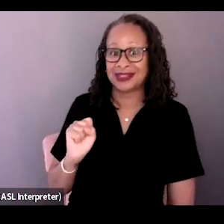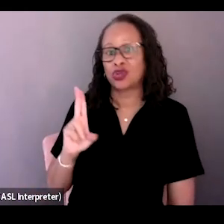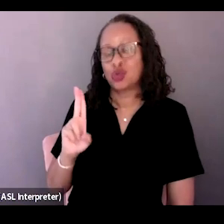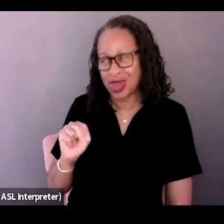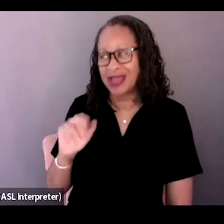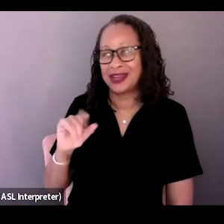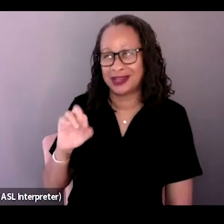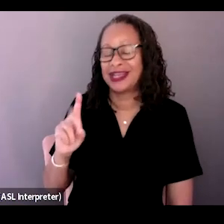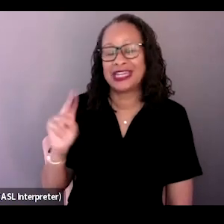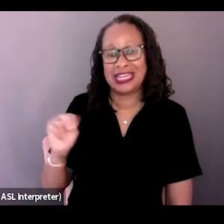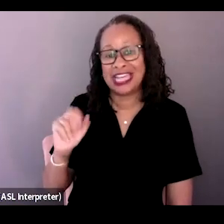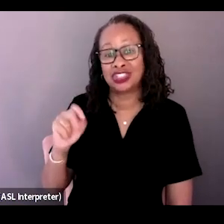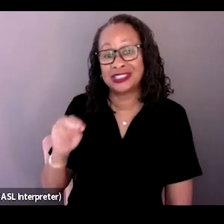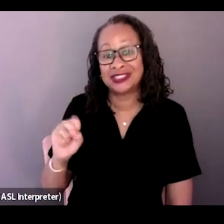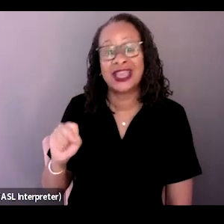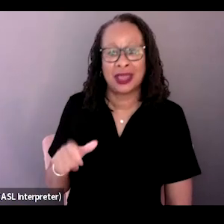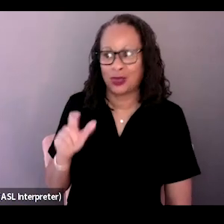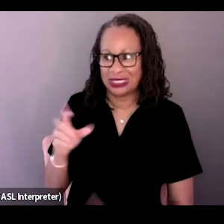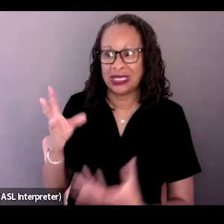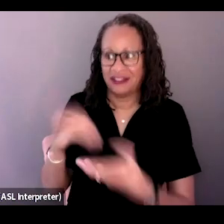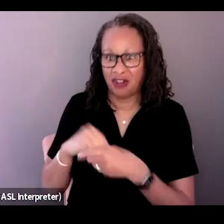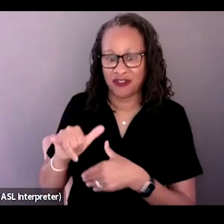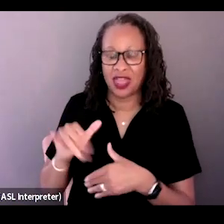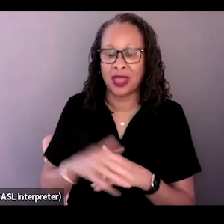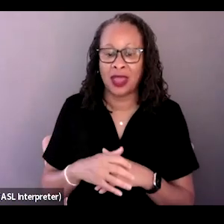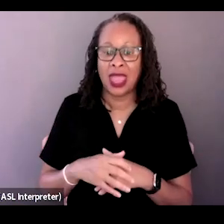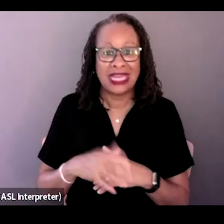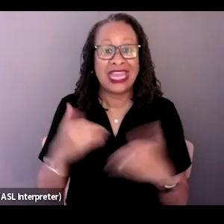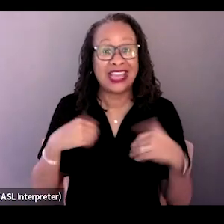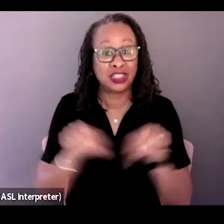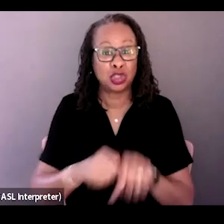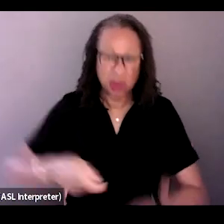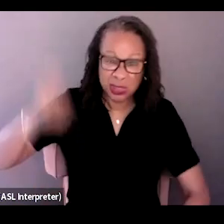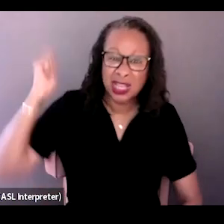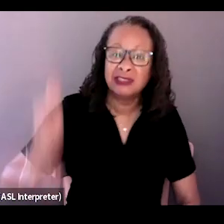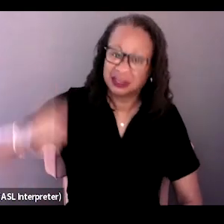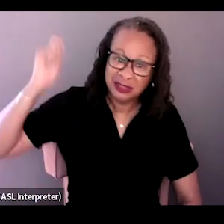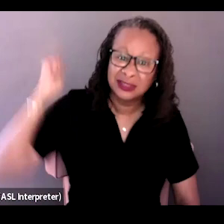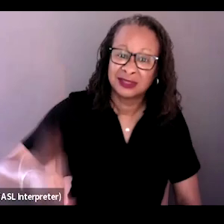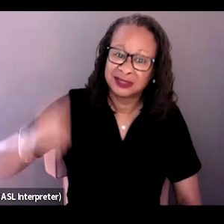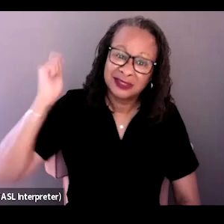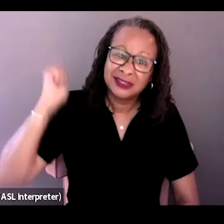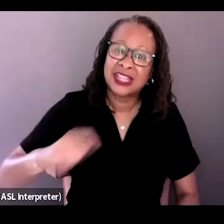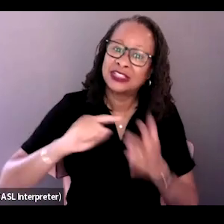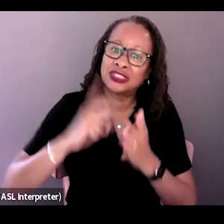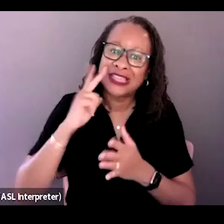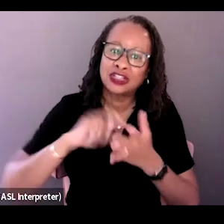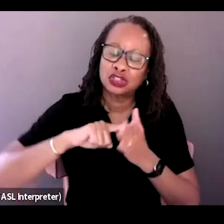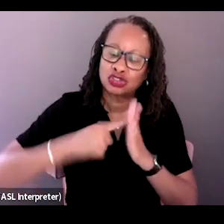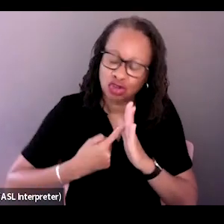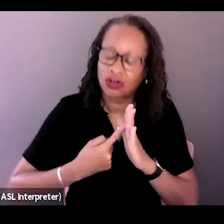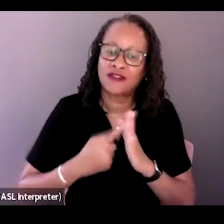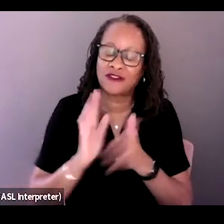said, we're going to give it to Doc. And so he was, when he was slamming his shoe, because that was for me the start of the film, is actually the slamming of the shoe of Nikita Khrushchev,